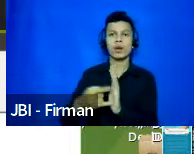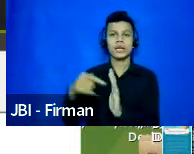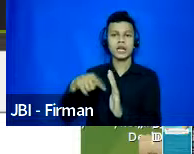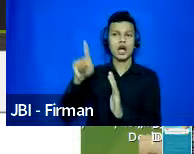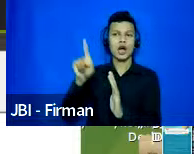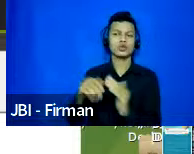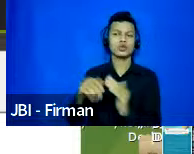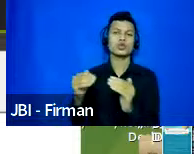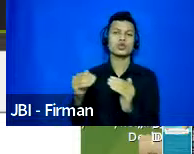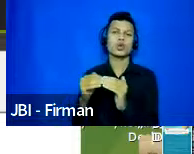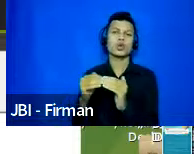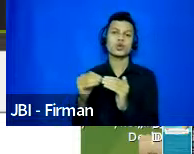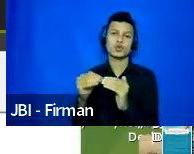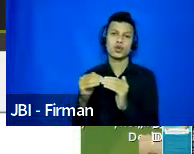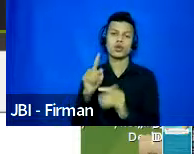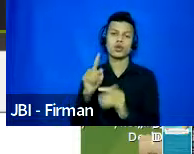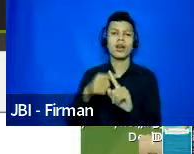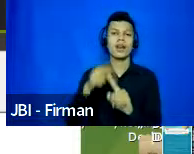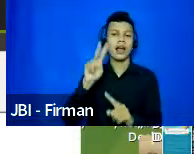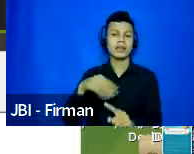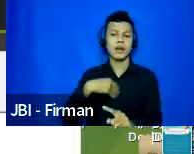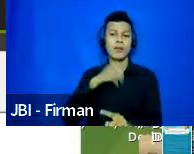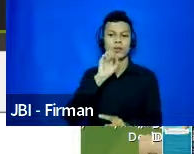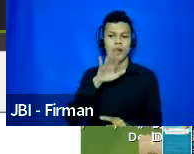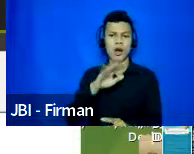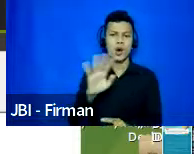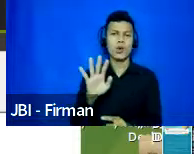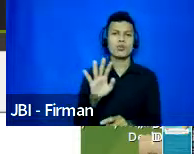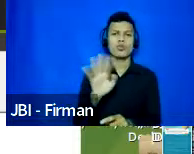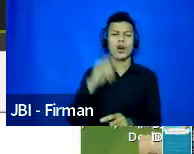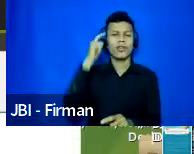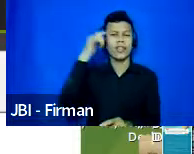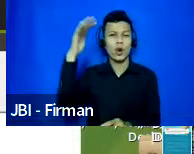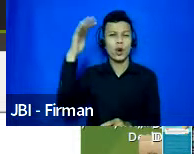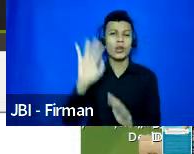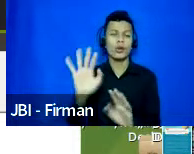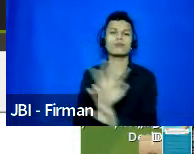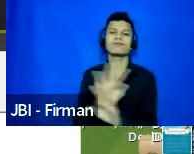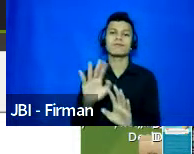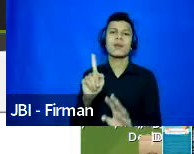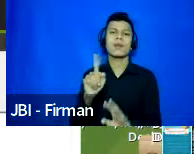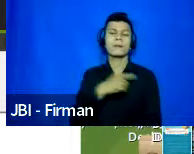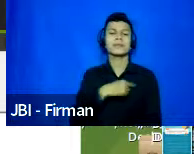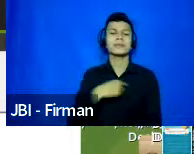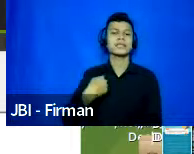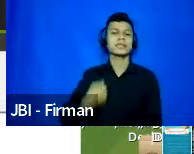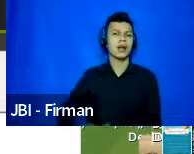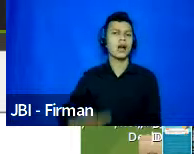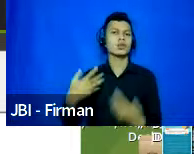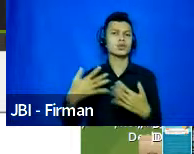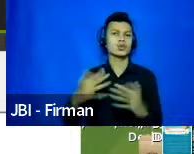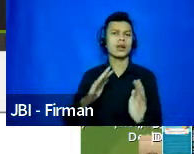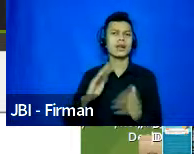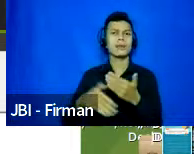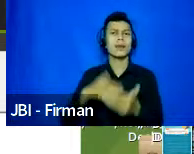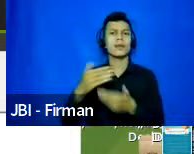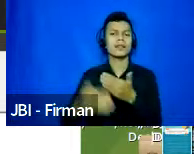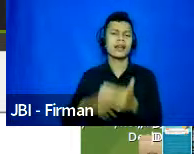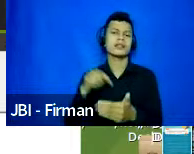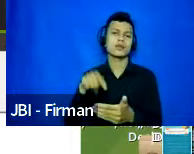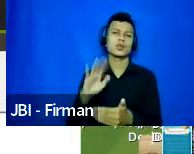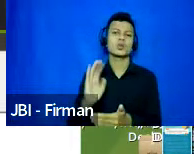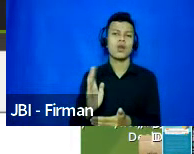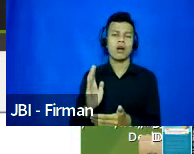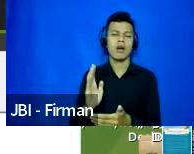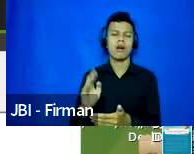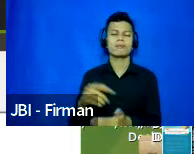talking about is not only theory, because China has actually implemented that kind of a policy last year. They have said that in education, we should only have free and